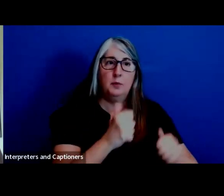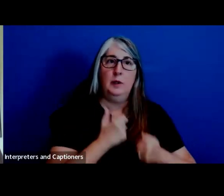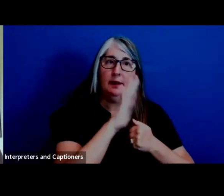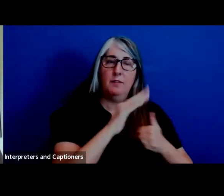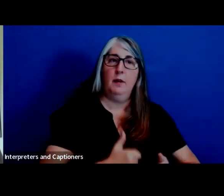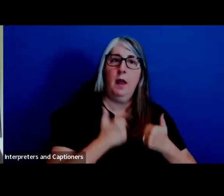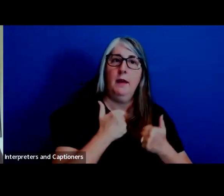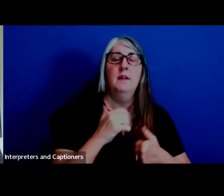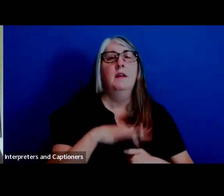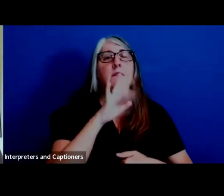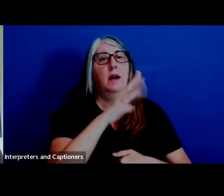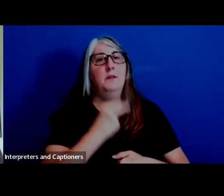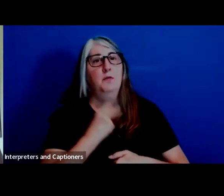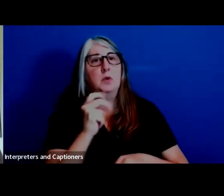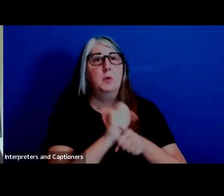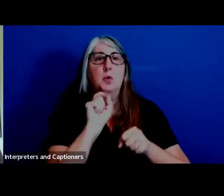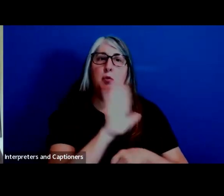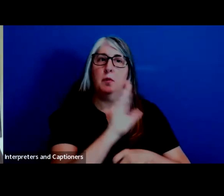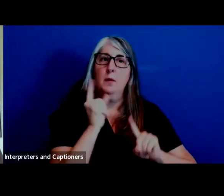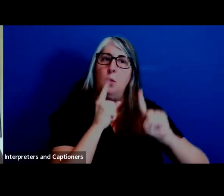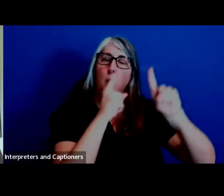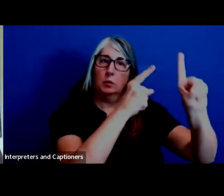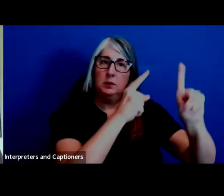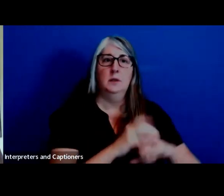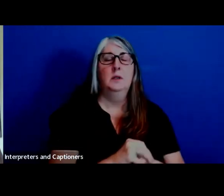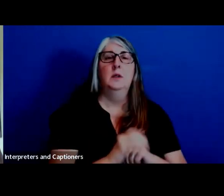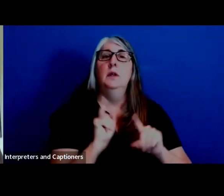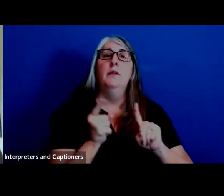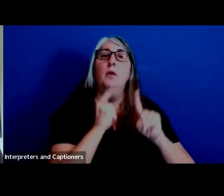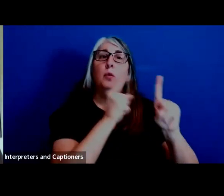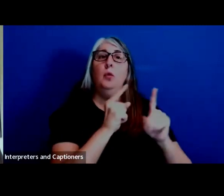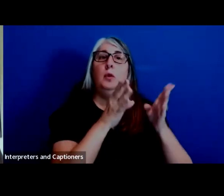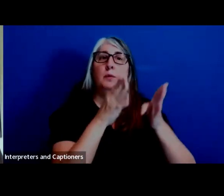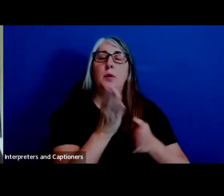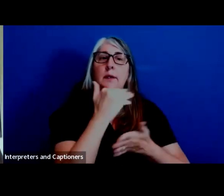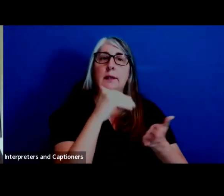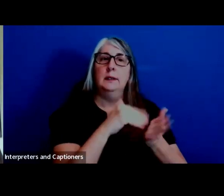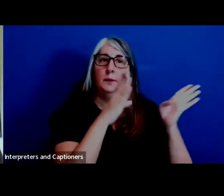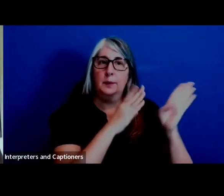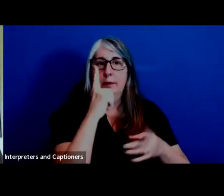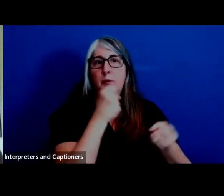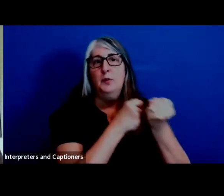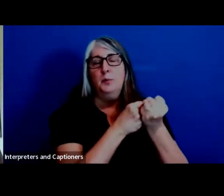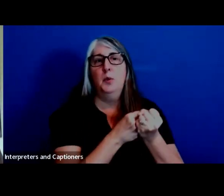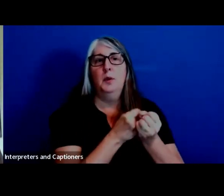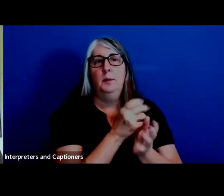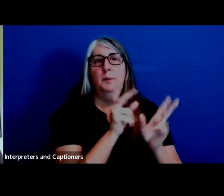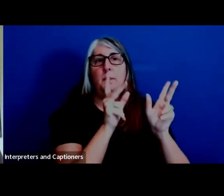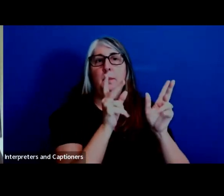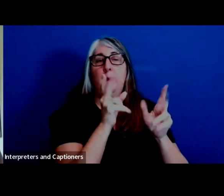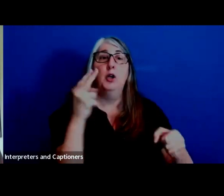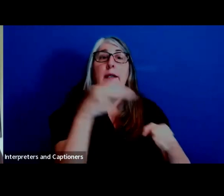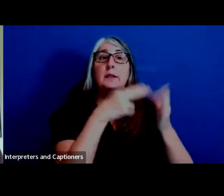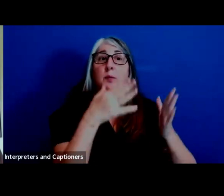work toward reaching their goals. The goal of person-centered planning is to support participants to be the center of planning